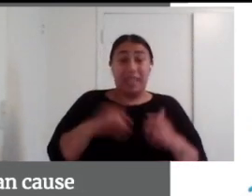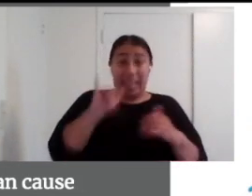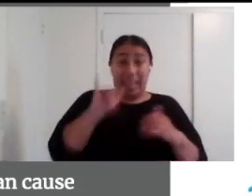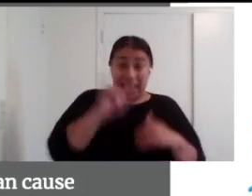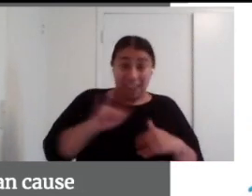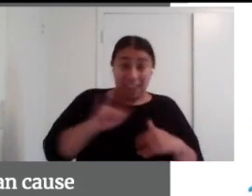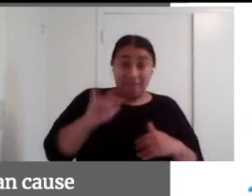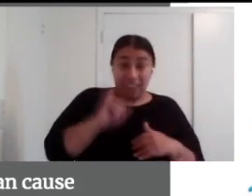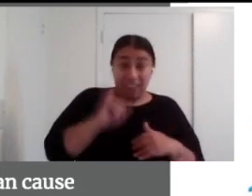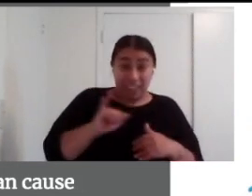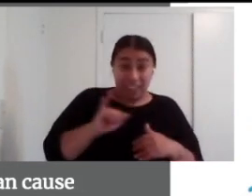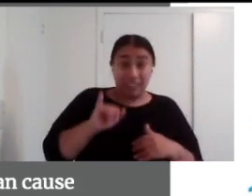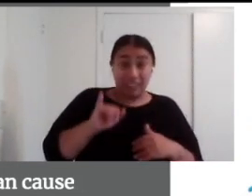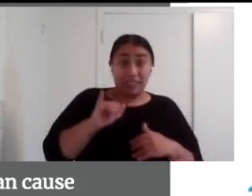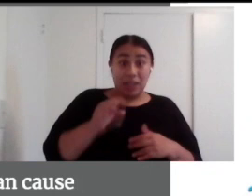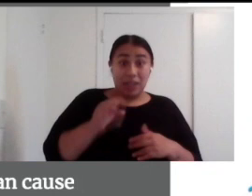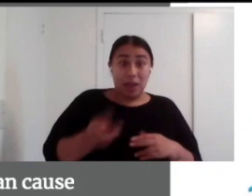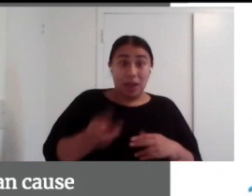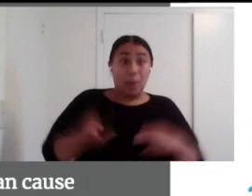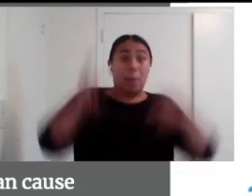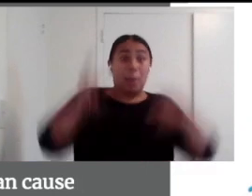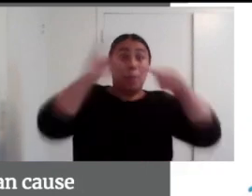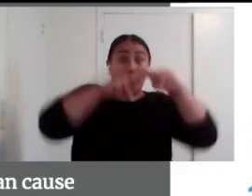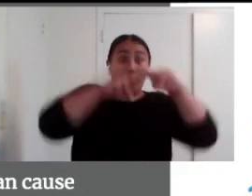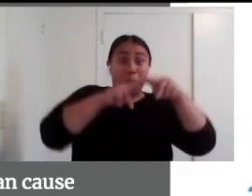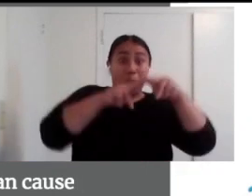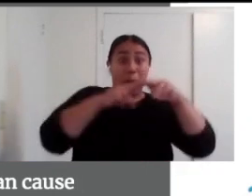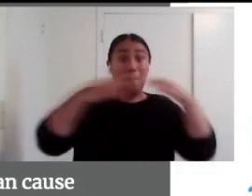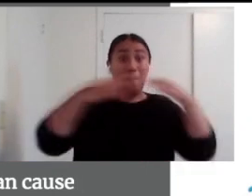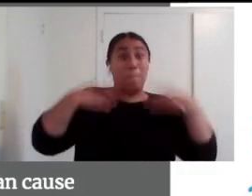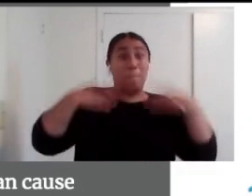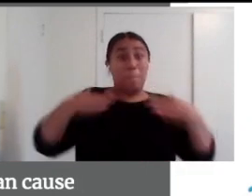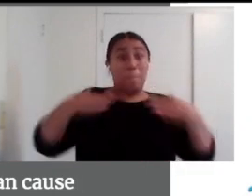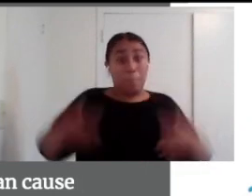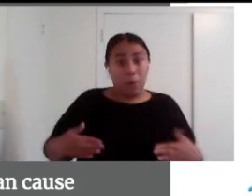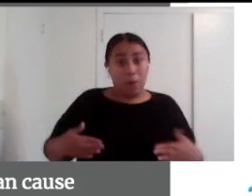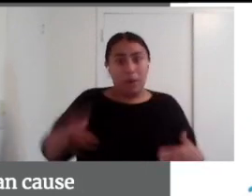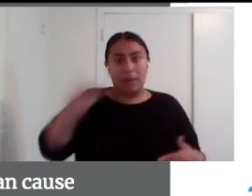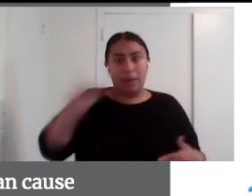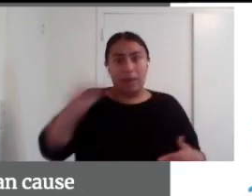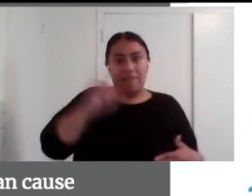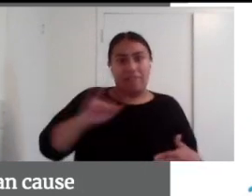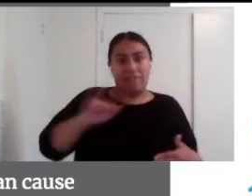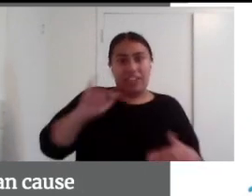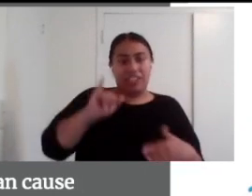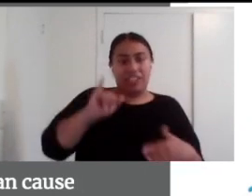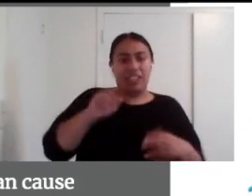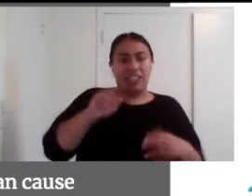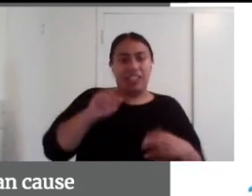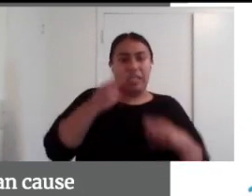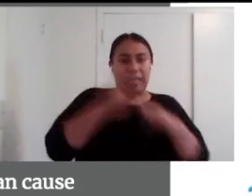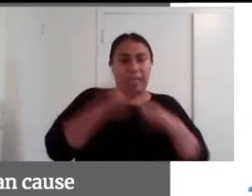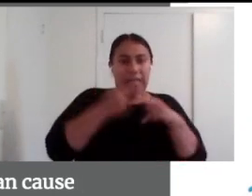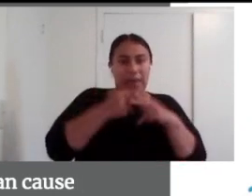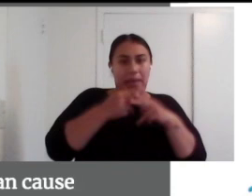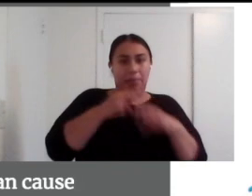limbs exists. So overnight, a patient will awake and realize, oh my goodness, I can't really move my legs, and